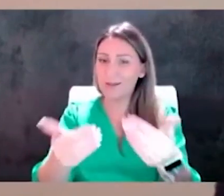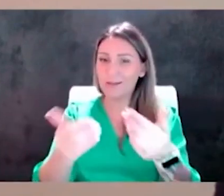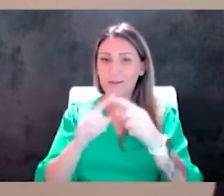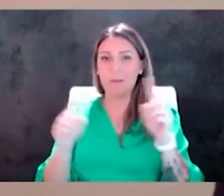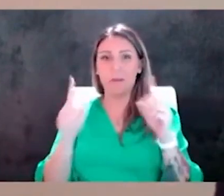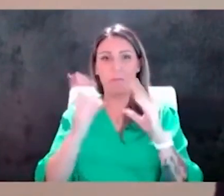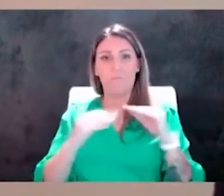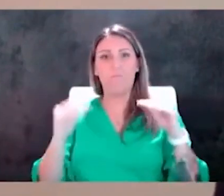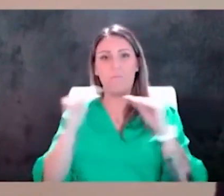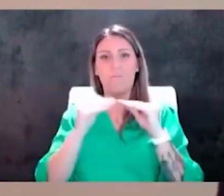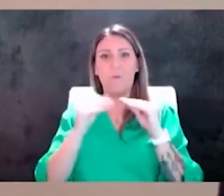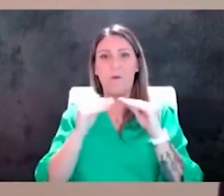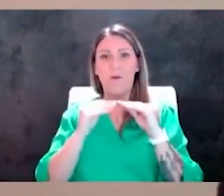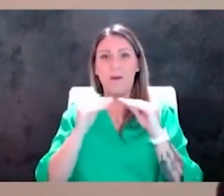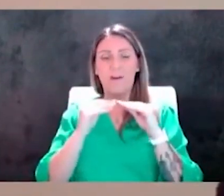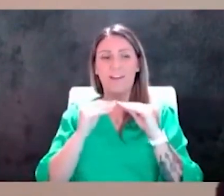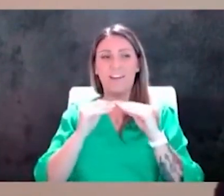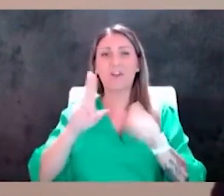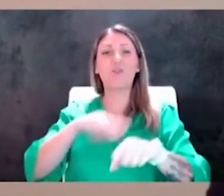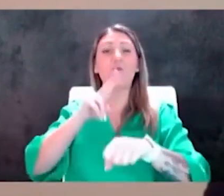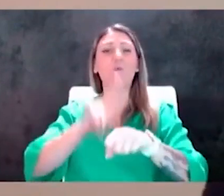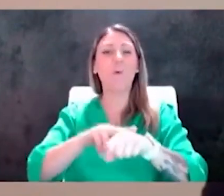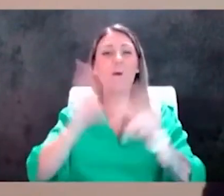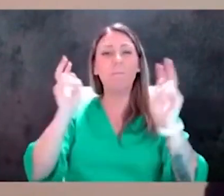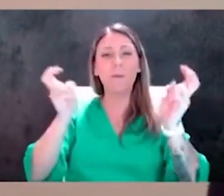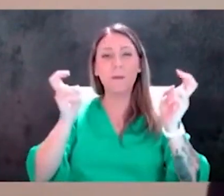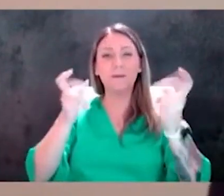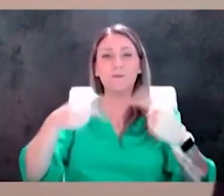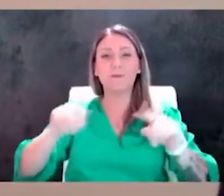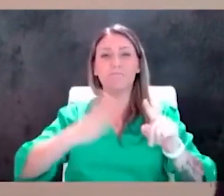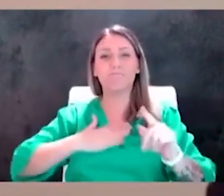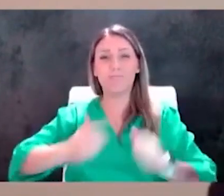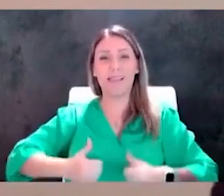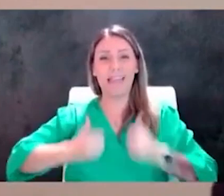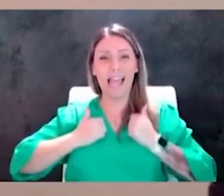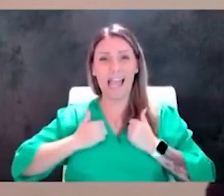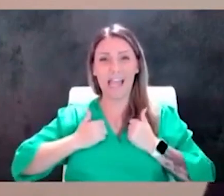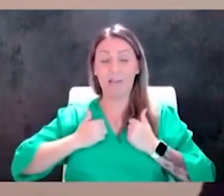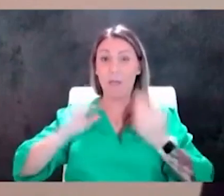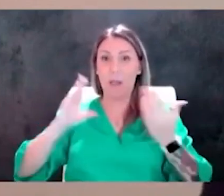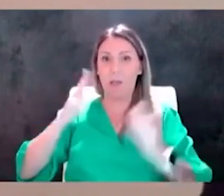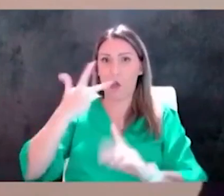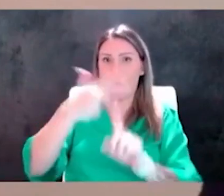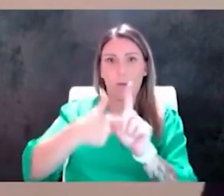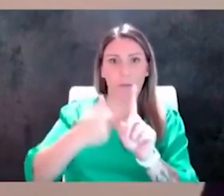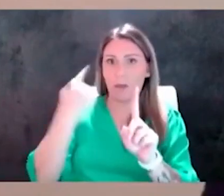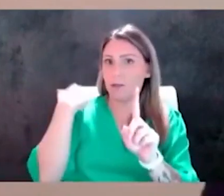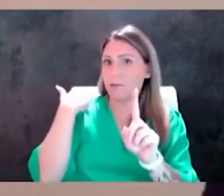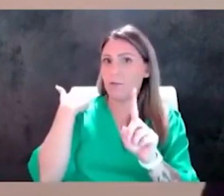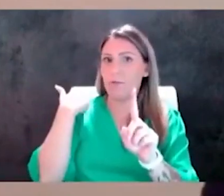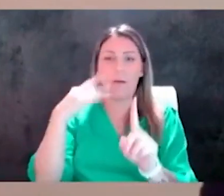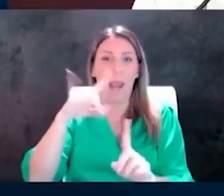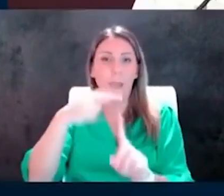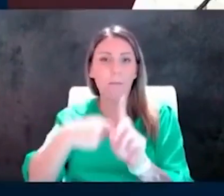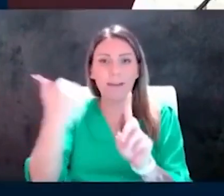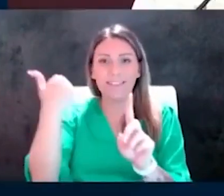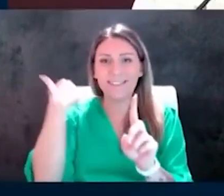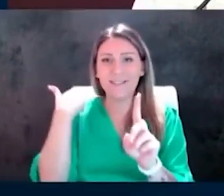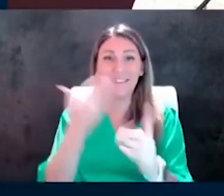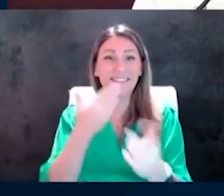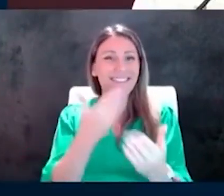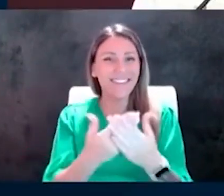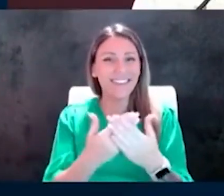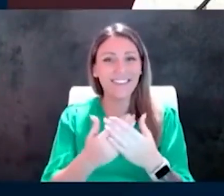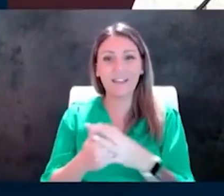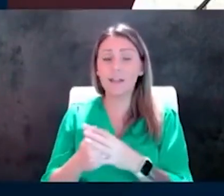regained a sense of normalcy in my lifestyle compared to where I was 3 months ago, 8 months ago. Good. Now, did you get a